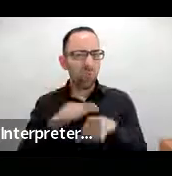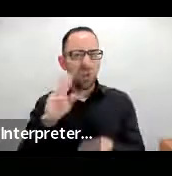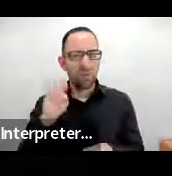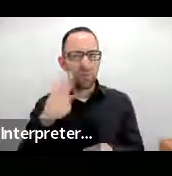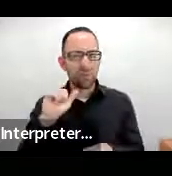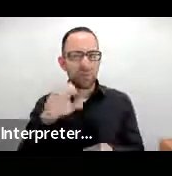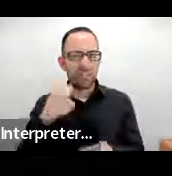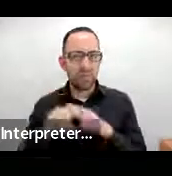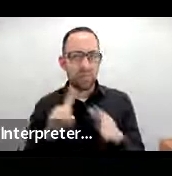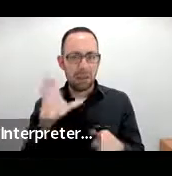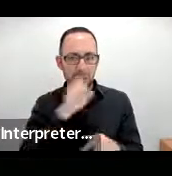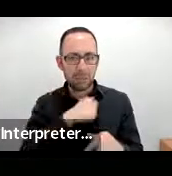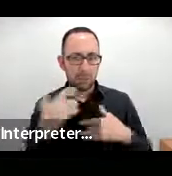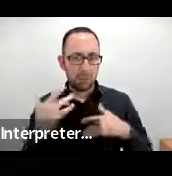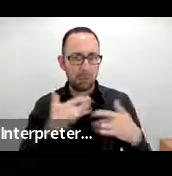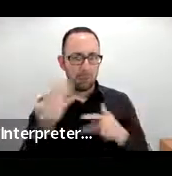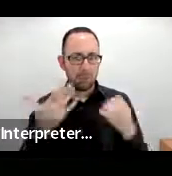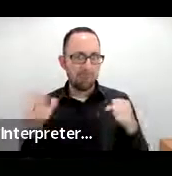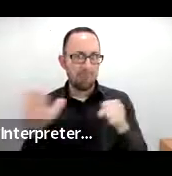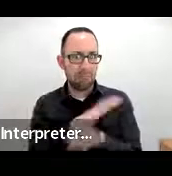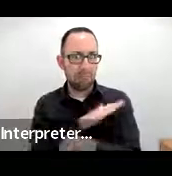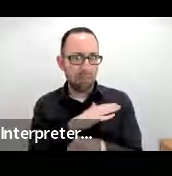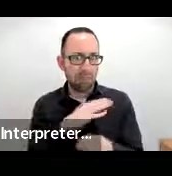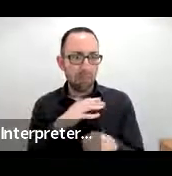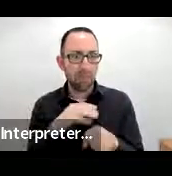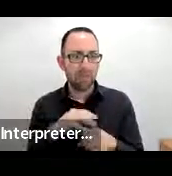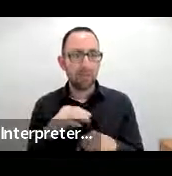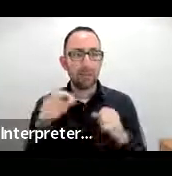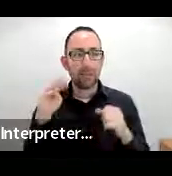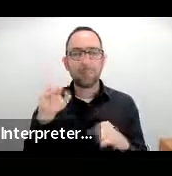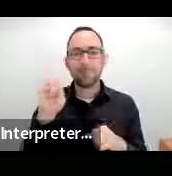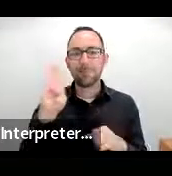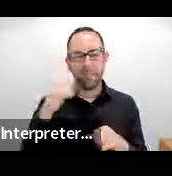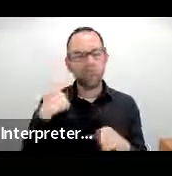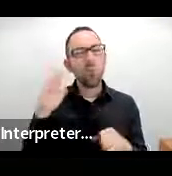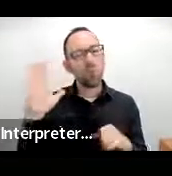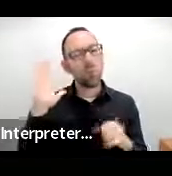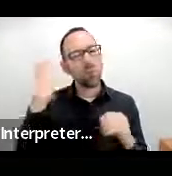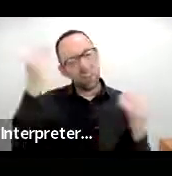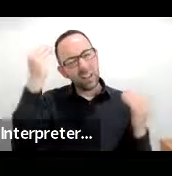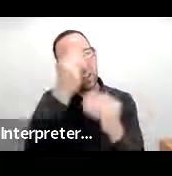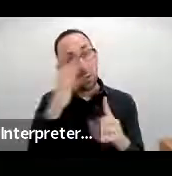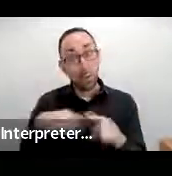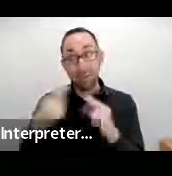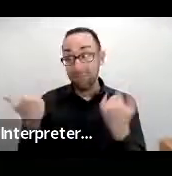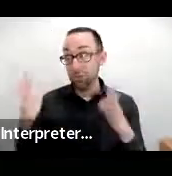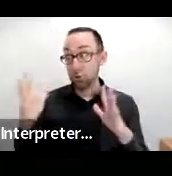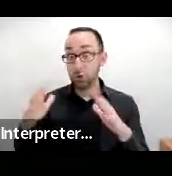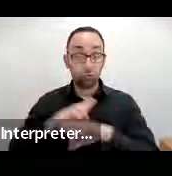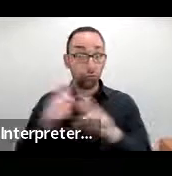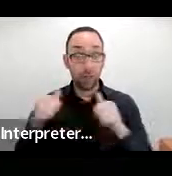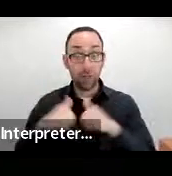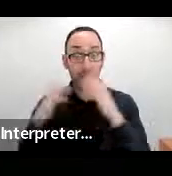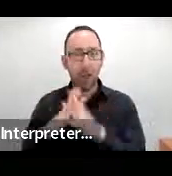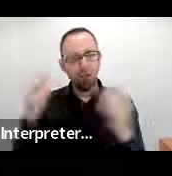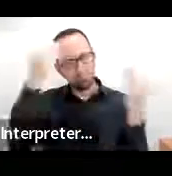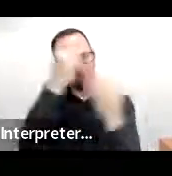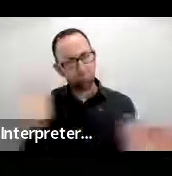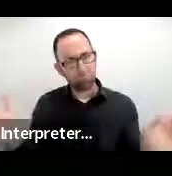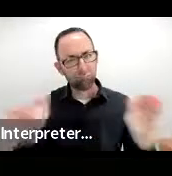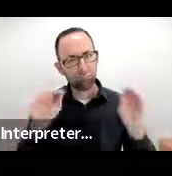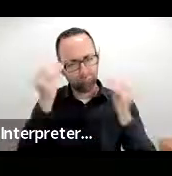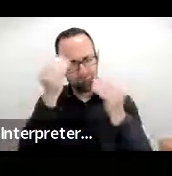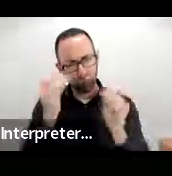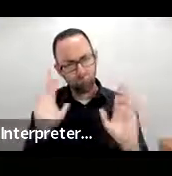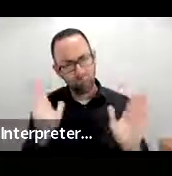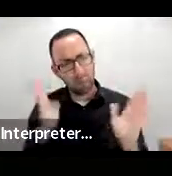about them filling up. That's all. Well, we will inform you guys as soon as we get them up there. Okay. So